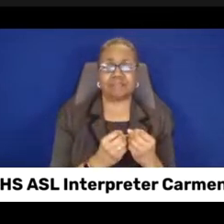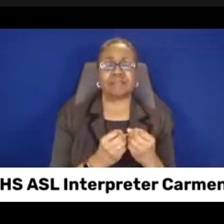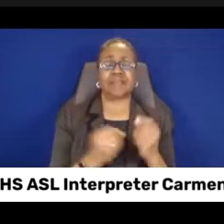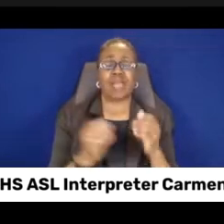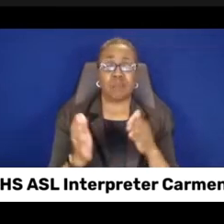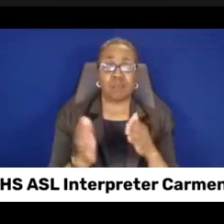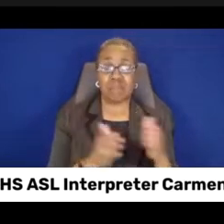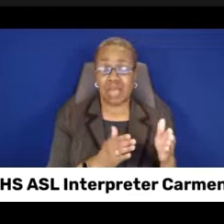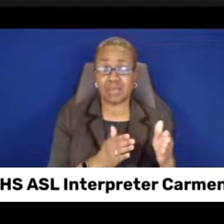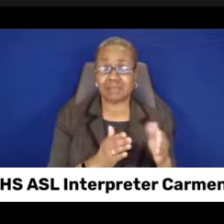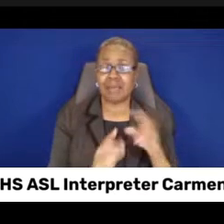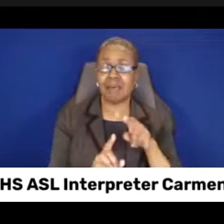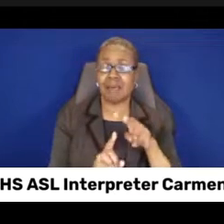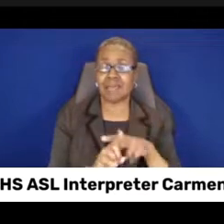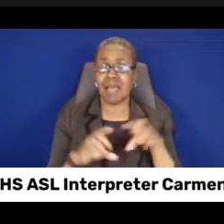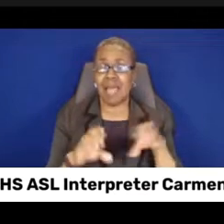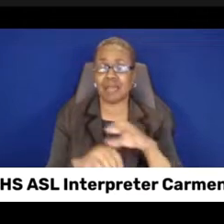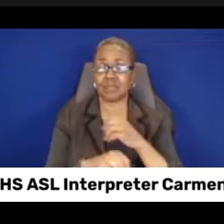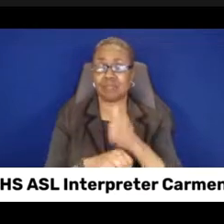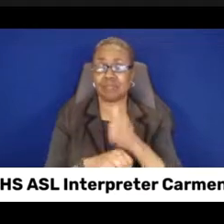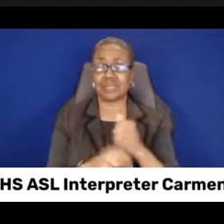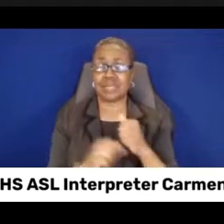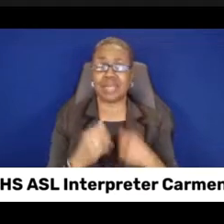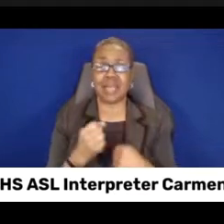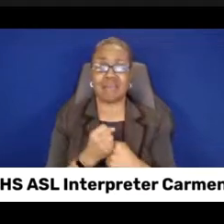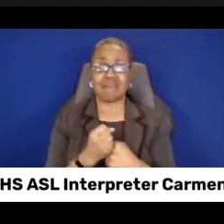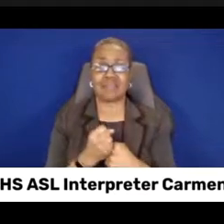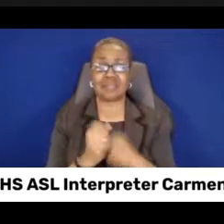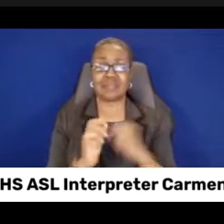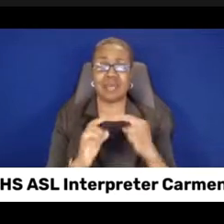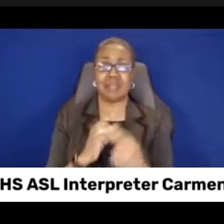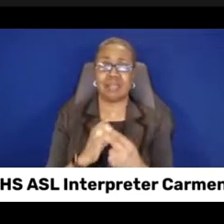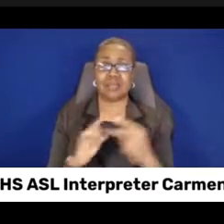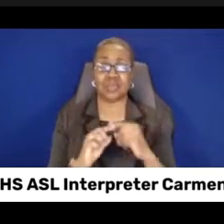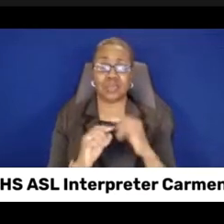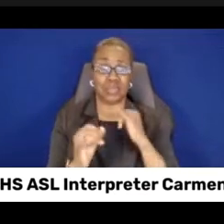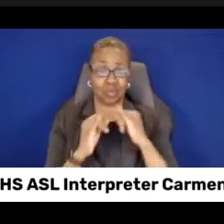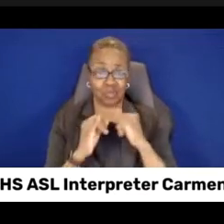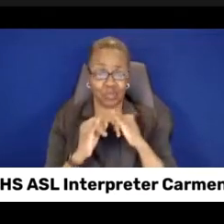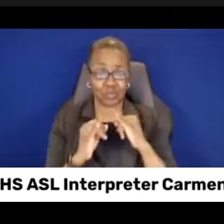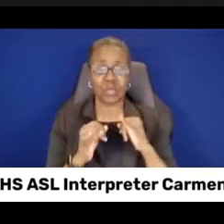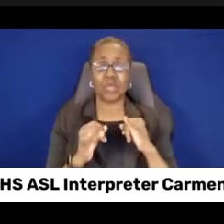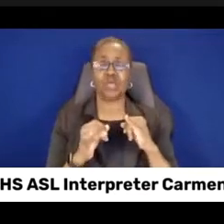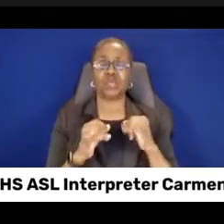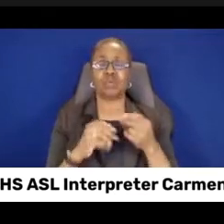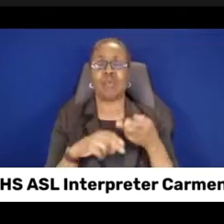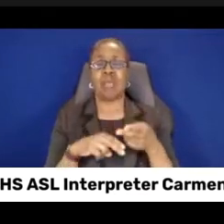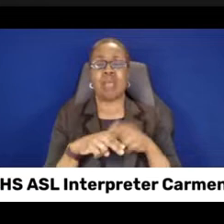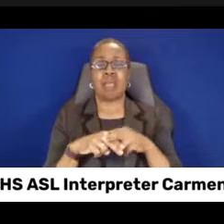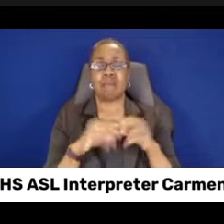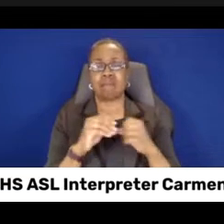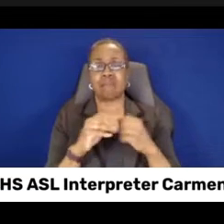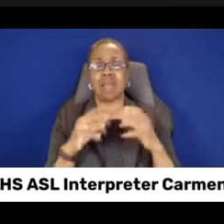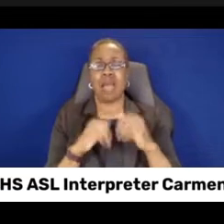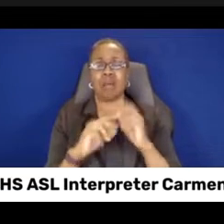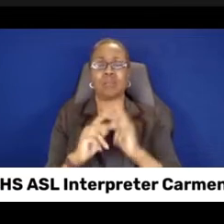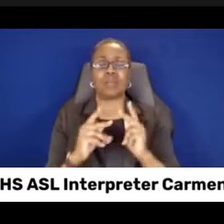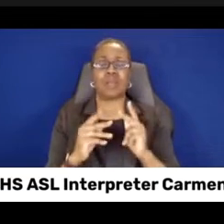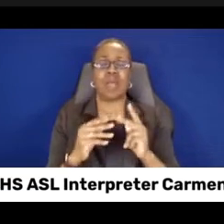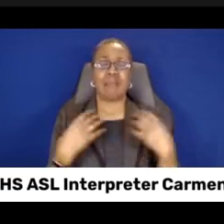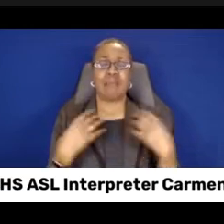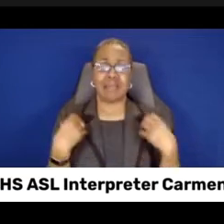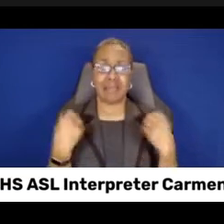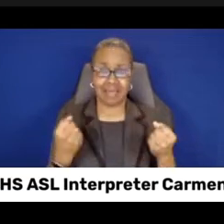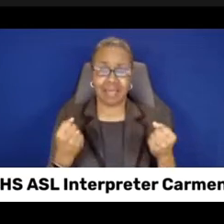has been to apply action-based and advocacy lenses to these interviews in order to amplify how people are healing